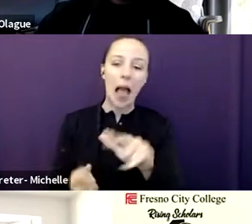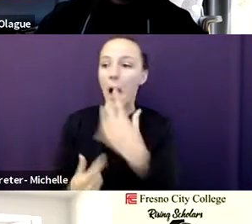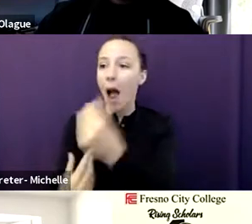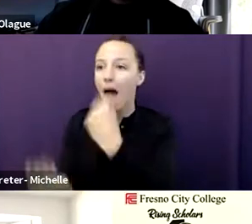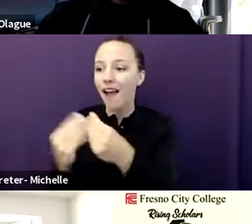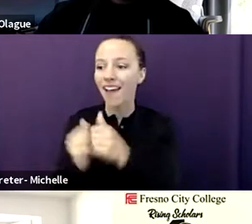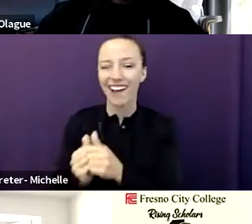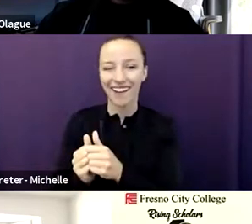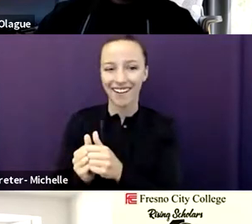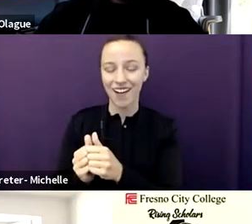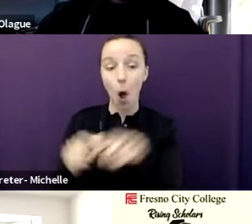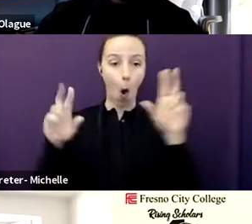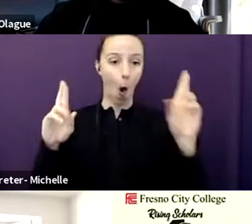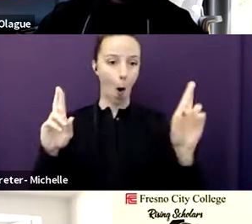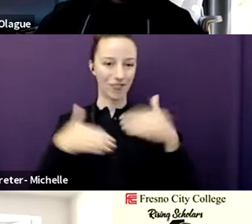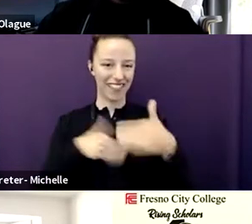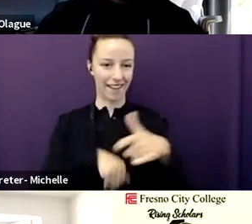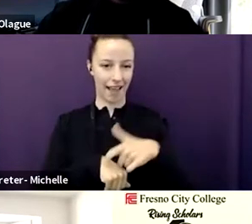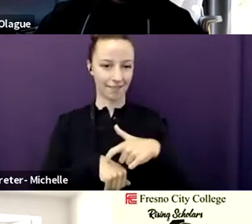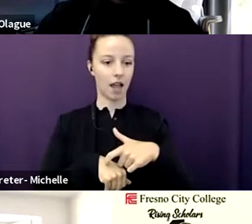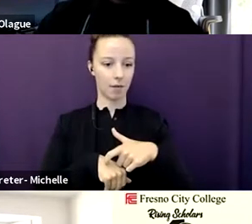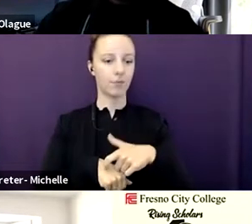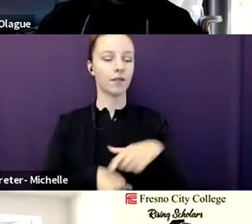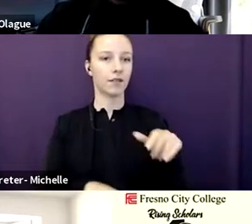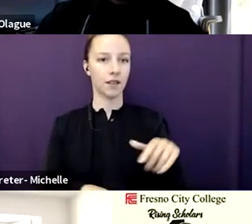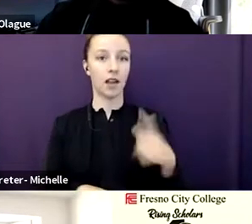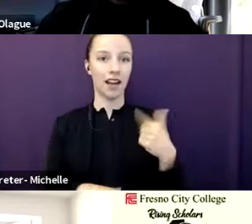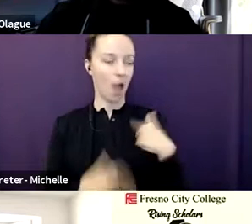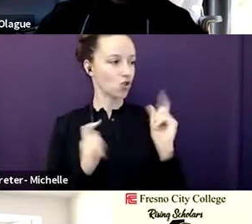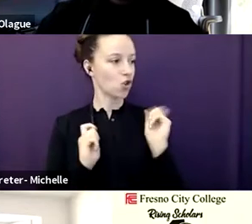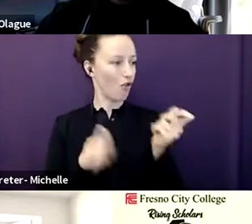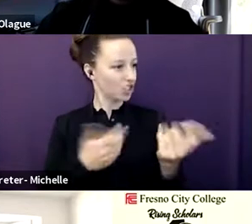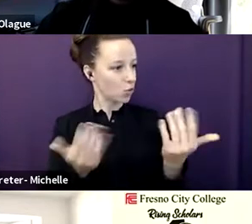But hopefully next time. I definitely want to go fishing, Alex. I definitely want to go fishing.